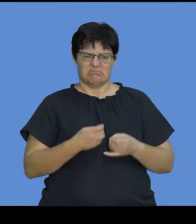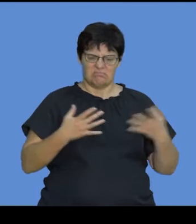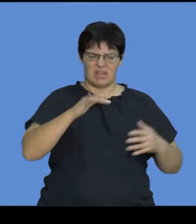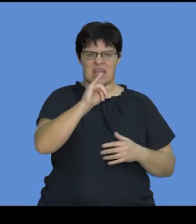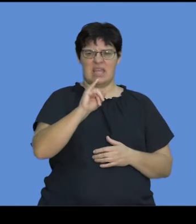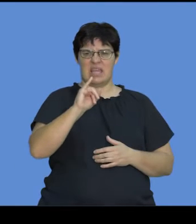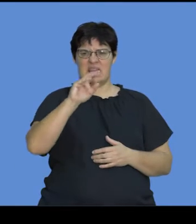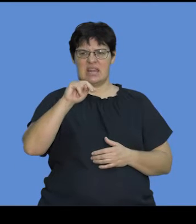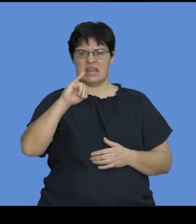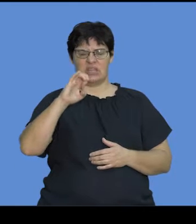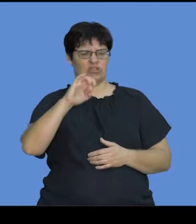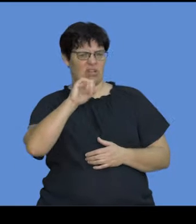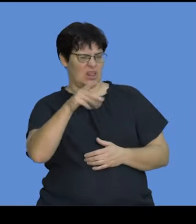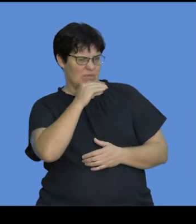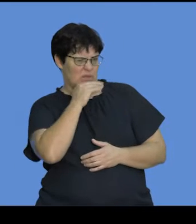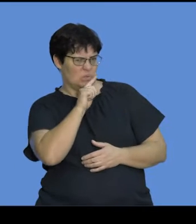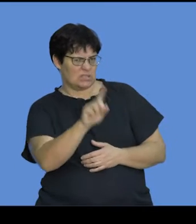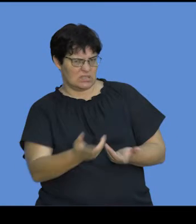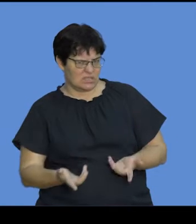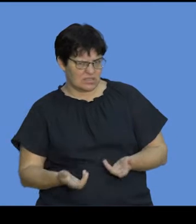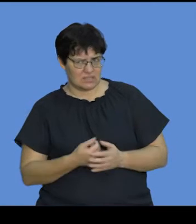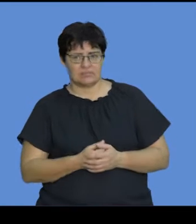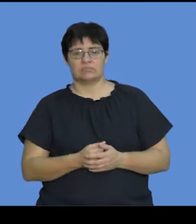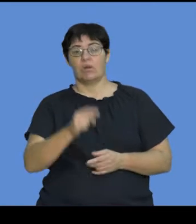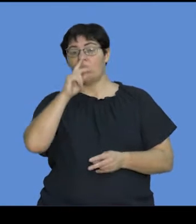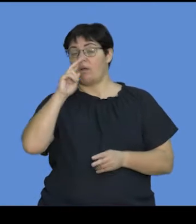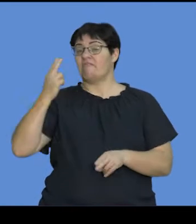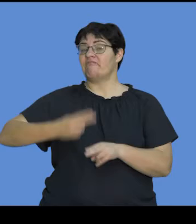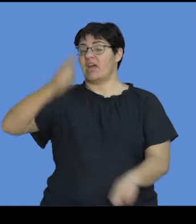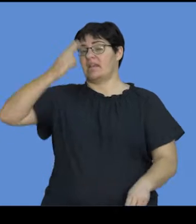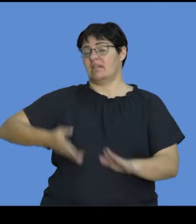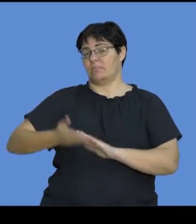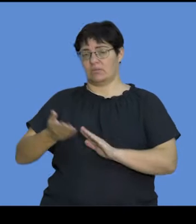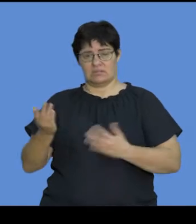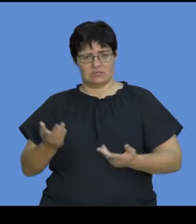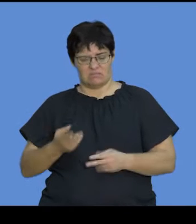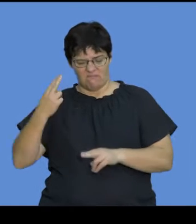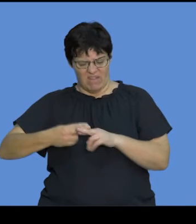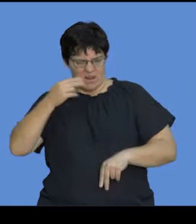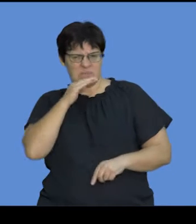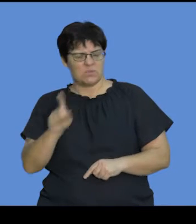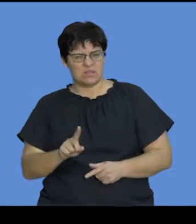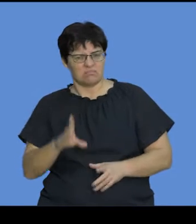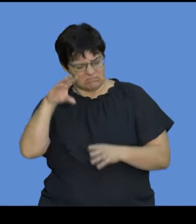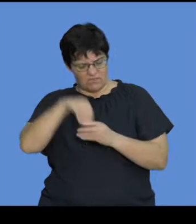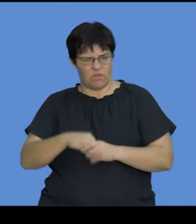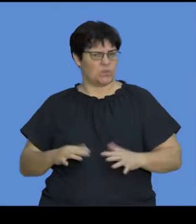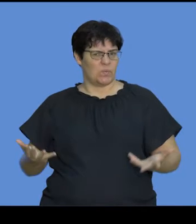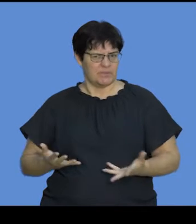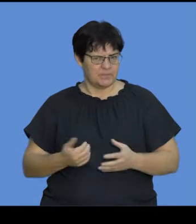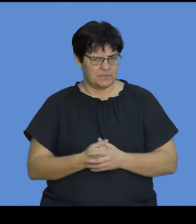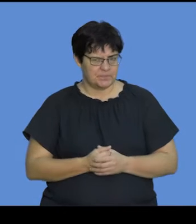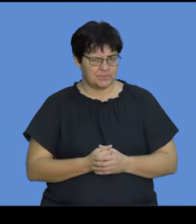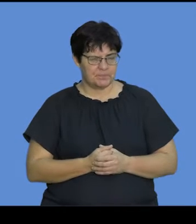Okay, we know what momentum means. We're going to look at final momentum. What does the word final mean? Where does it come into play?